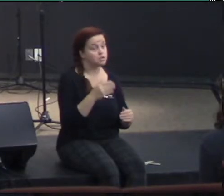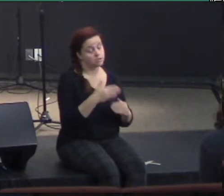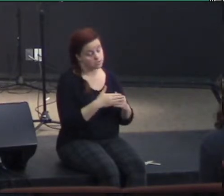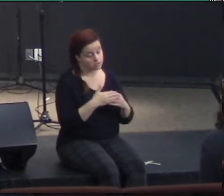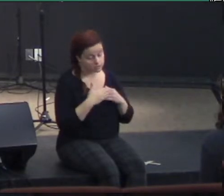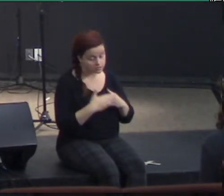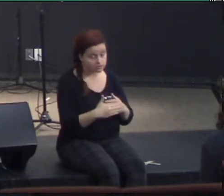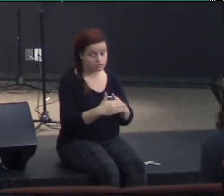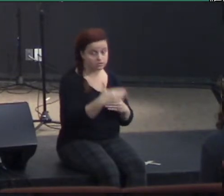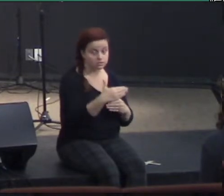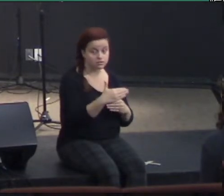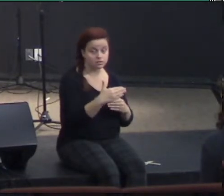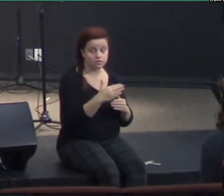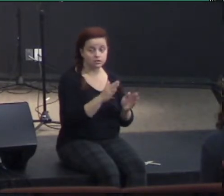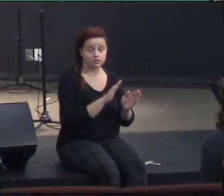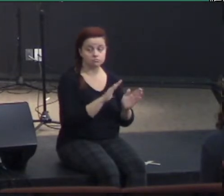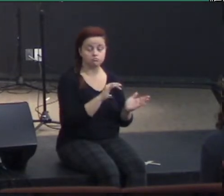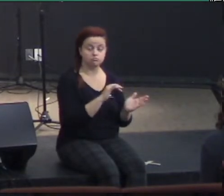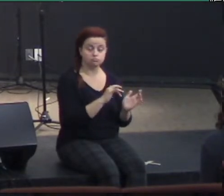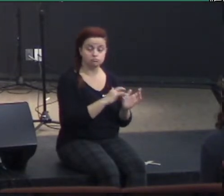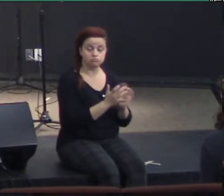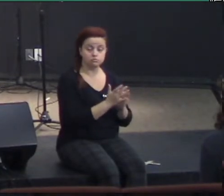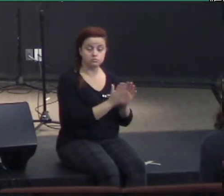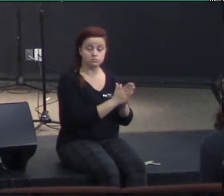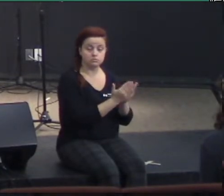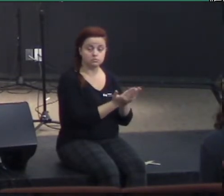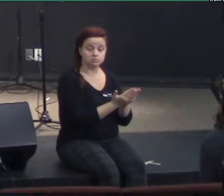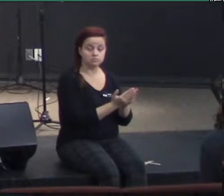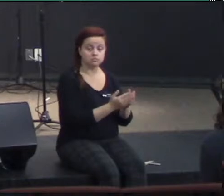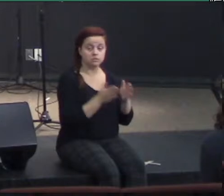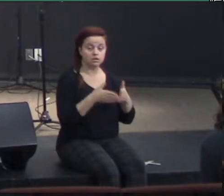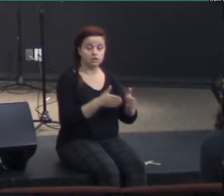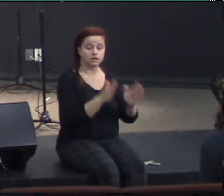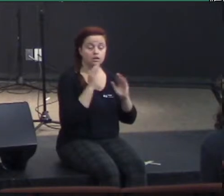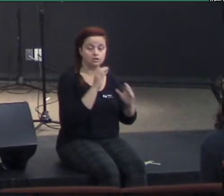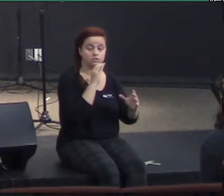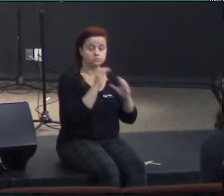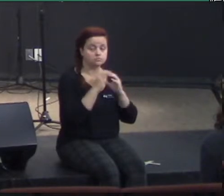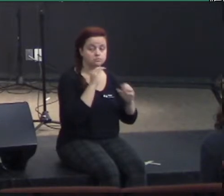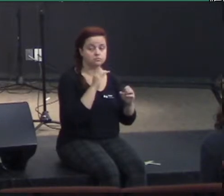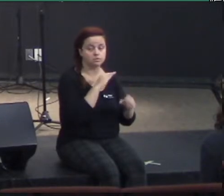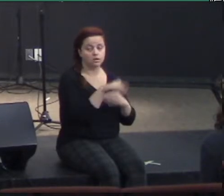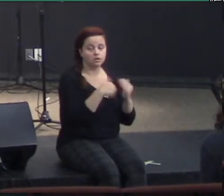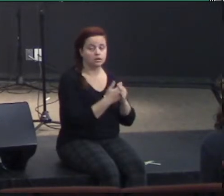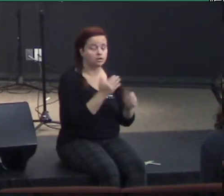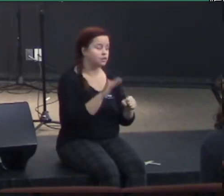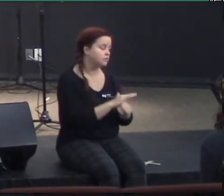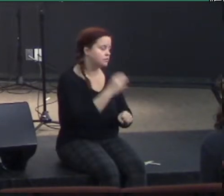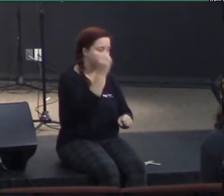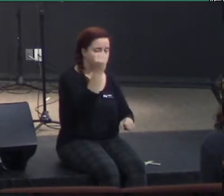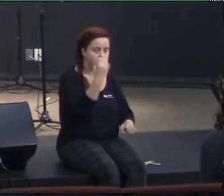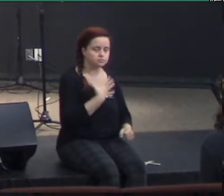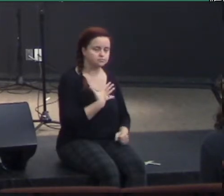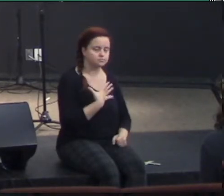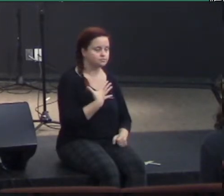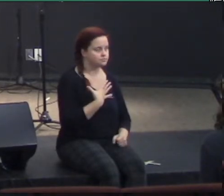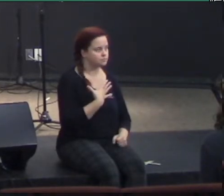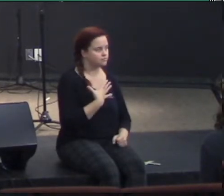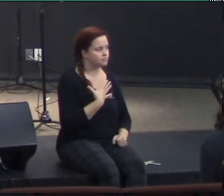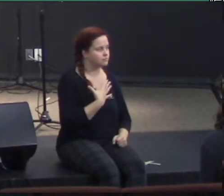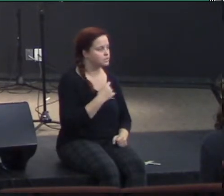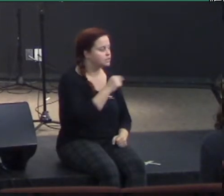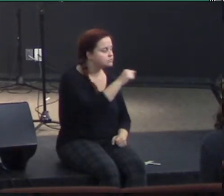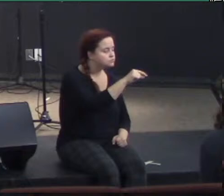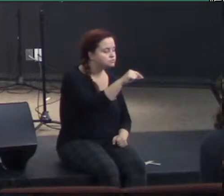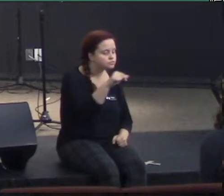in the book of Colossians to kind of go, let your conversations always be full of grace, yet seasoned